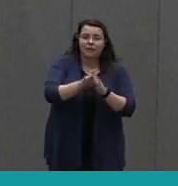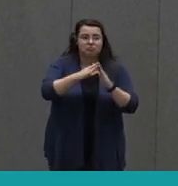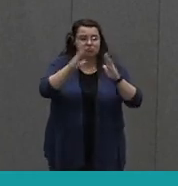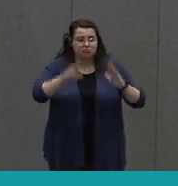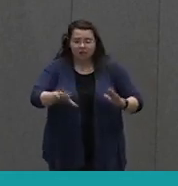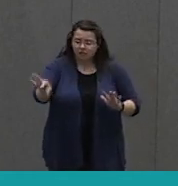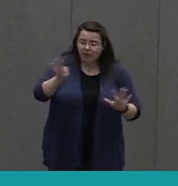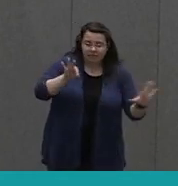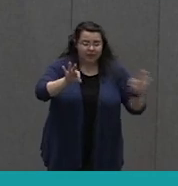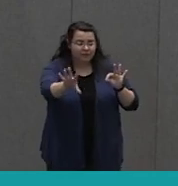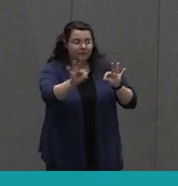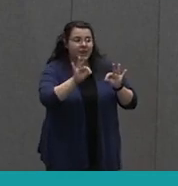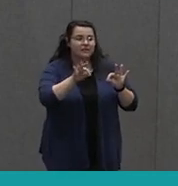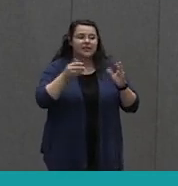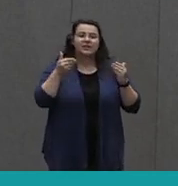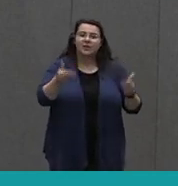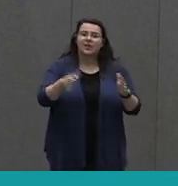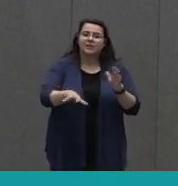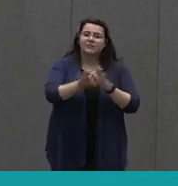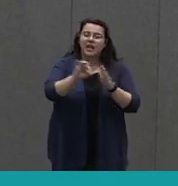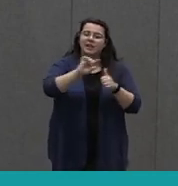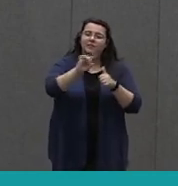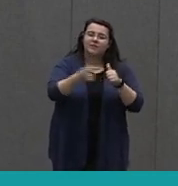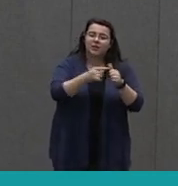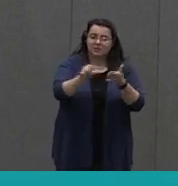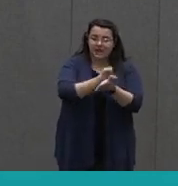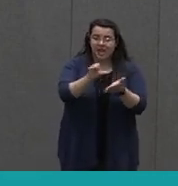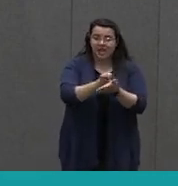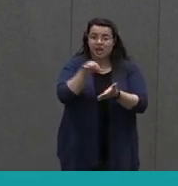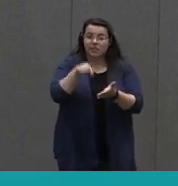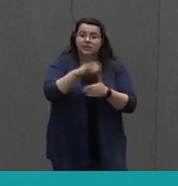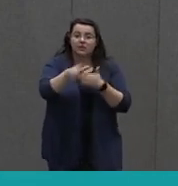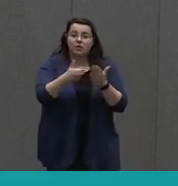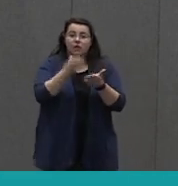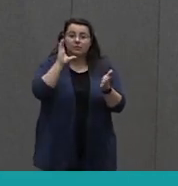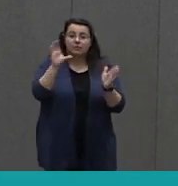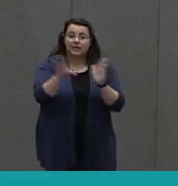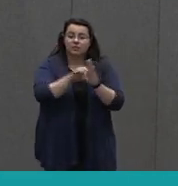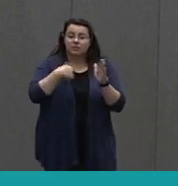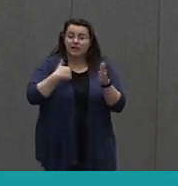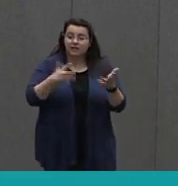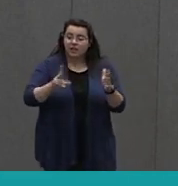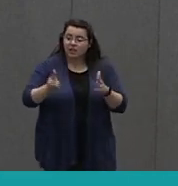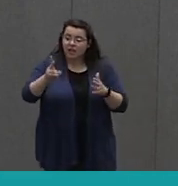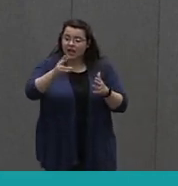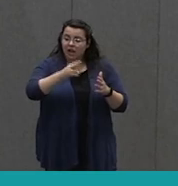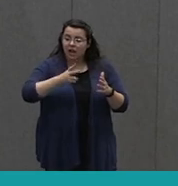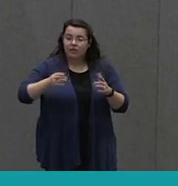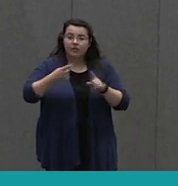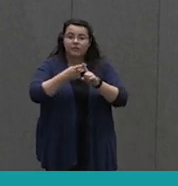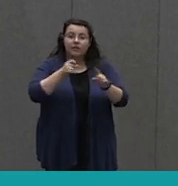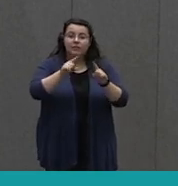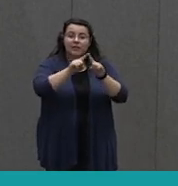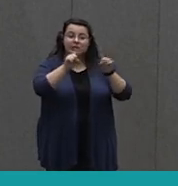Stop. That says stop. I wonder if you know what that word says.